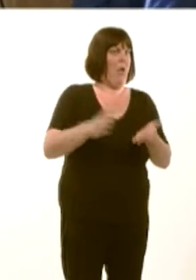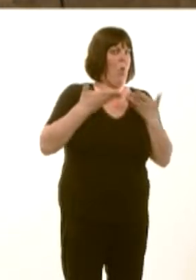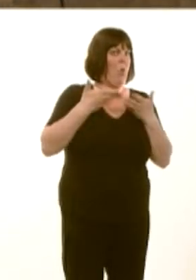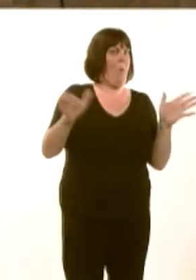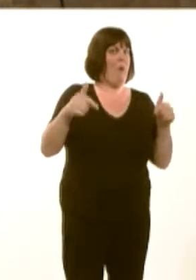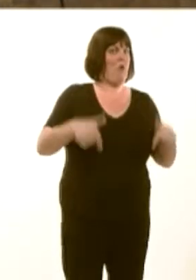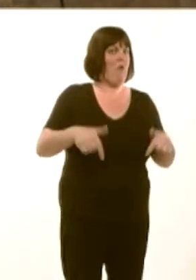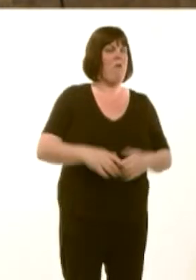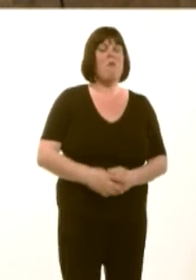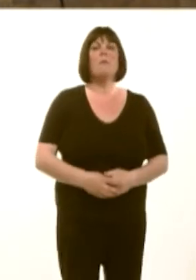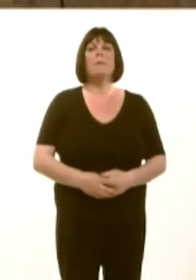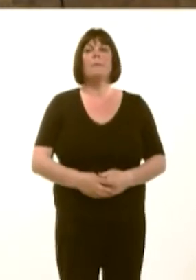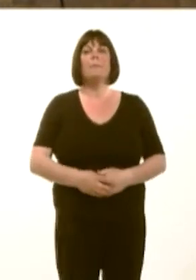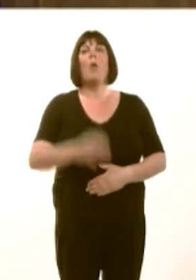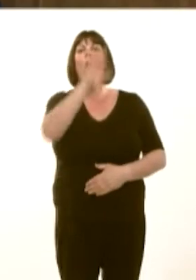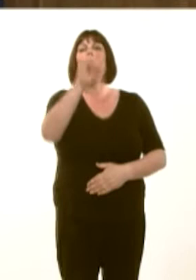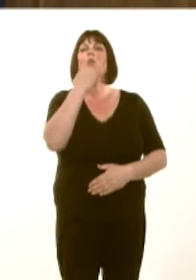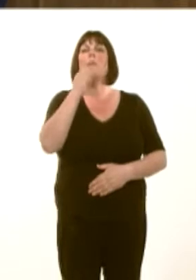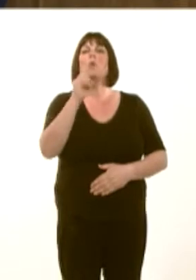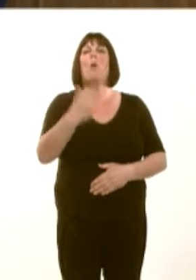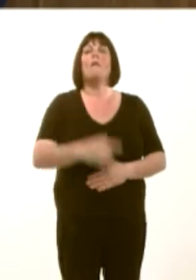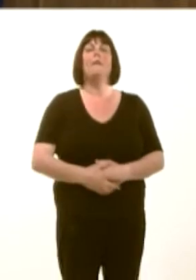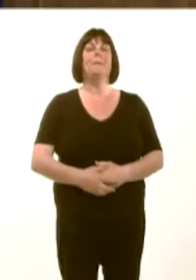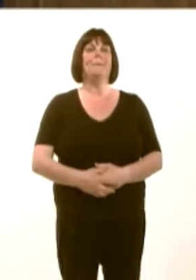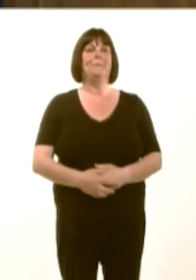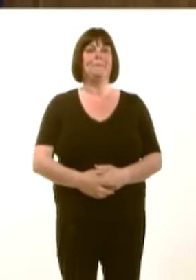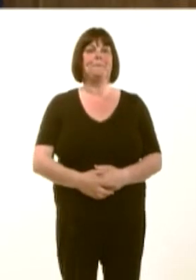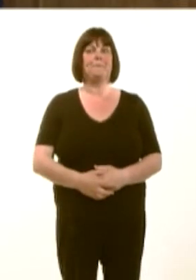concerned. Question 12, Keith Davis.